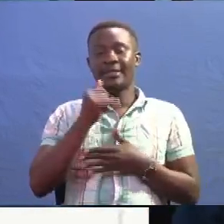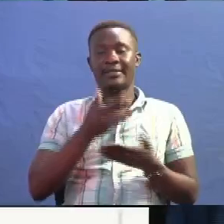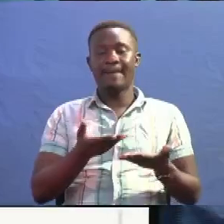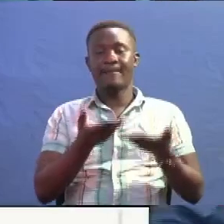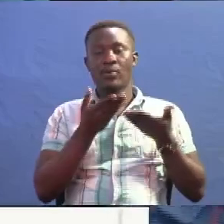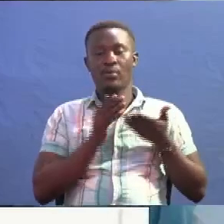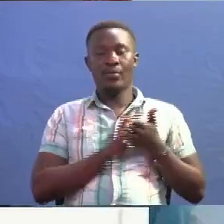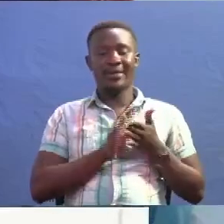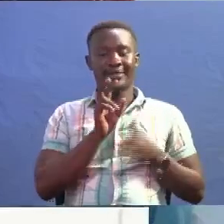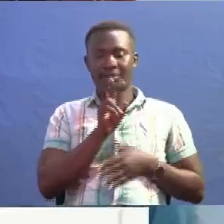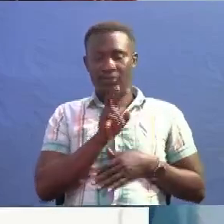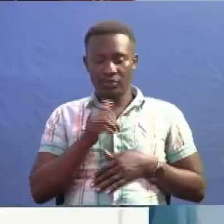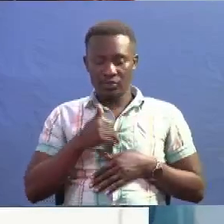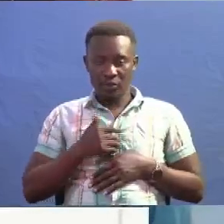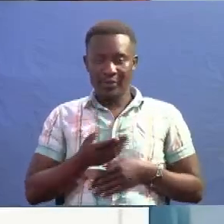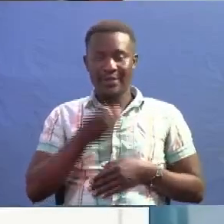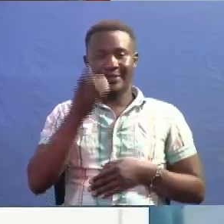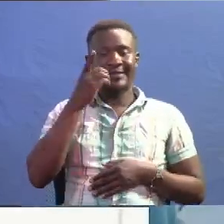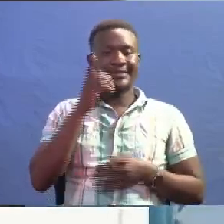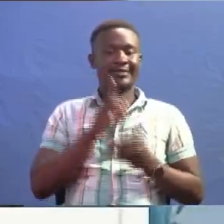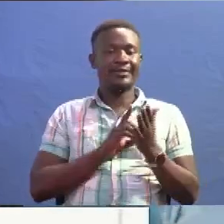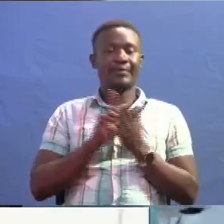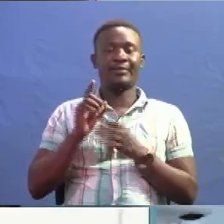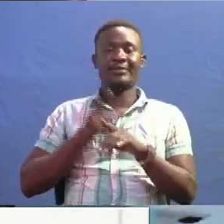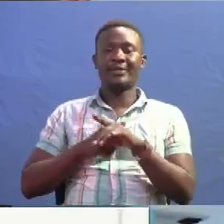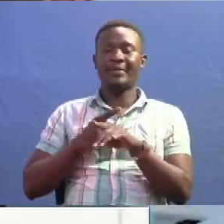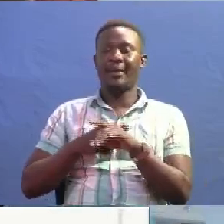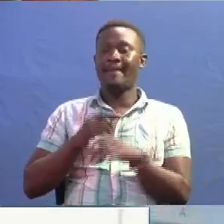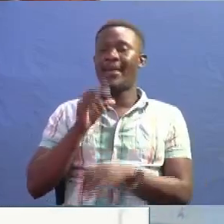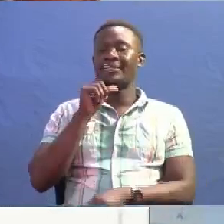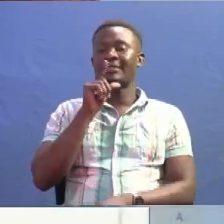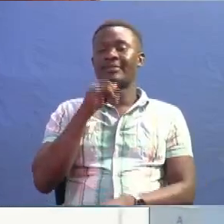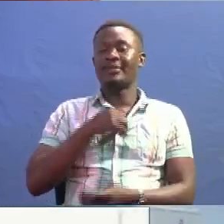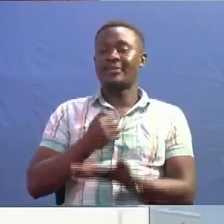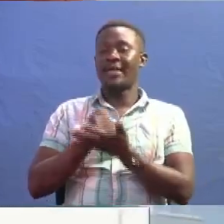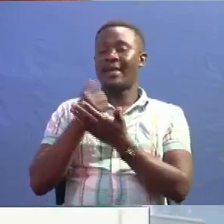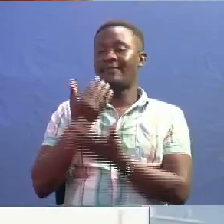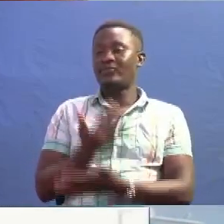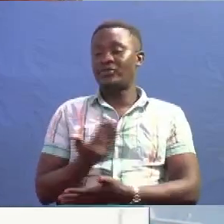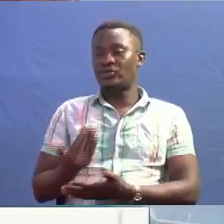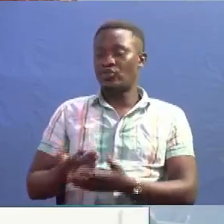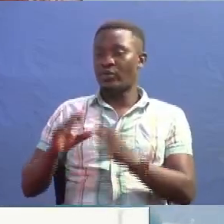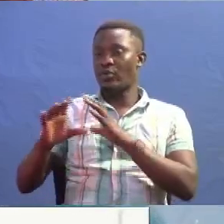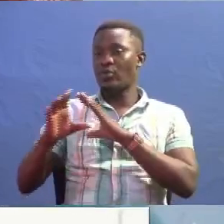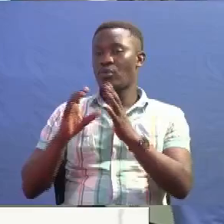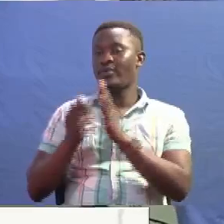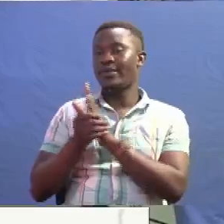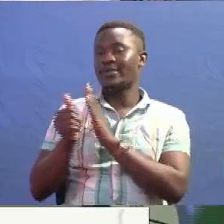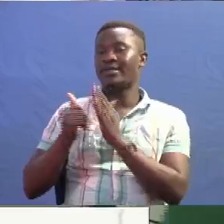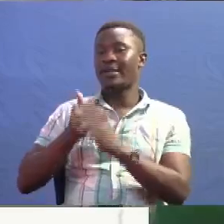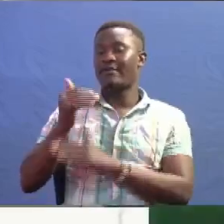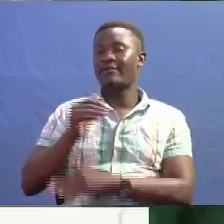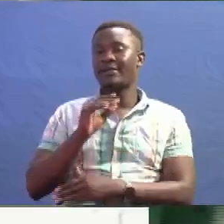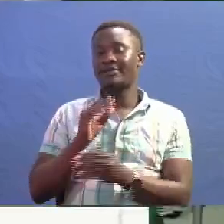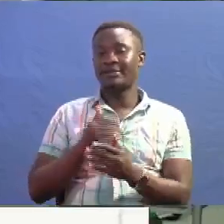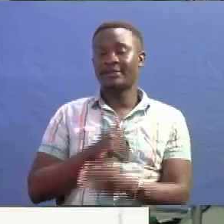to assess dental development, while speech therapists help children relearn communication skills after surgery.